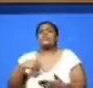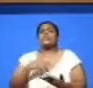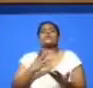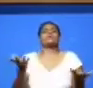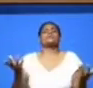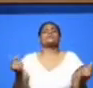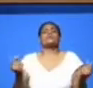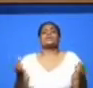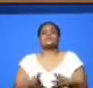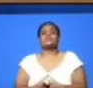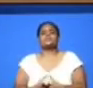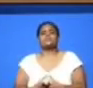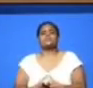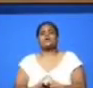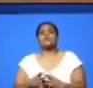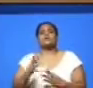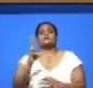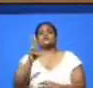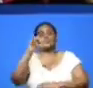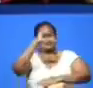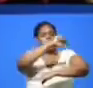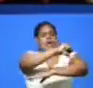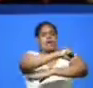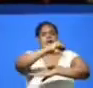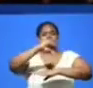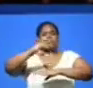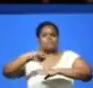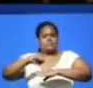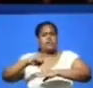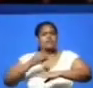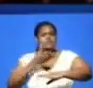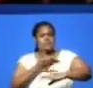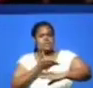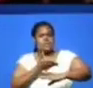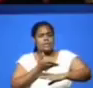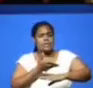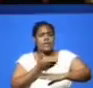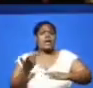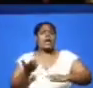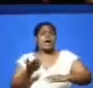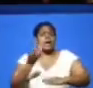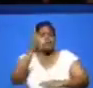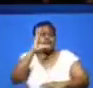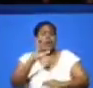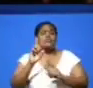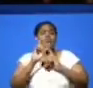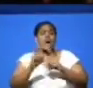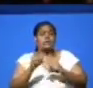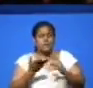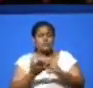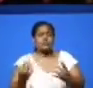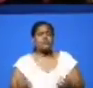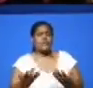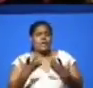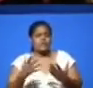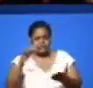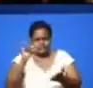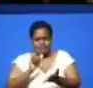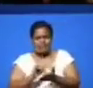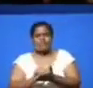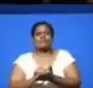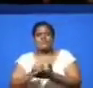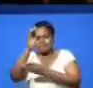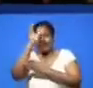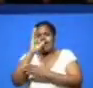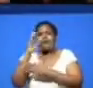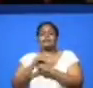out two altars. And the God who answers by fire, let him be God.